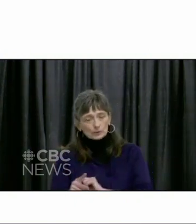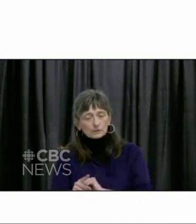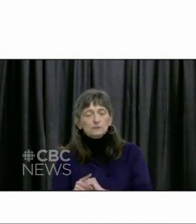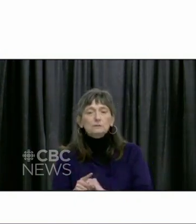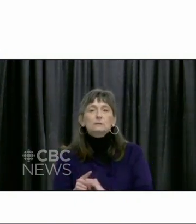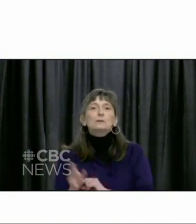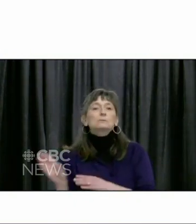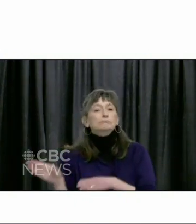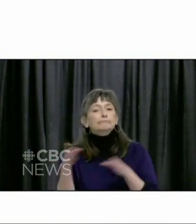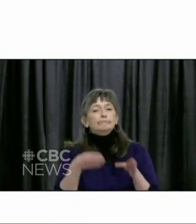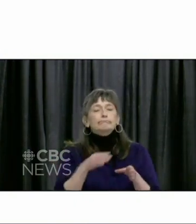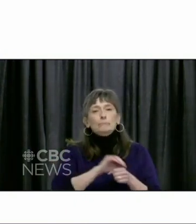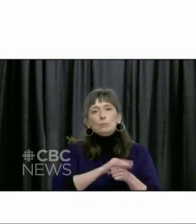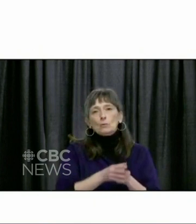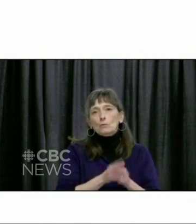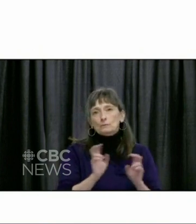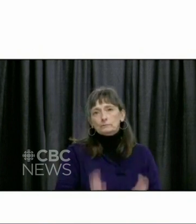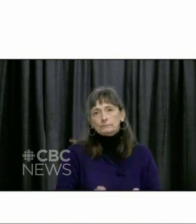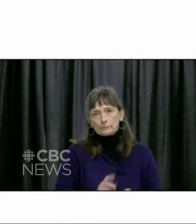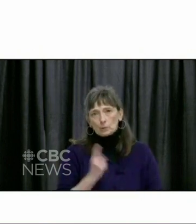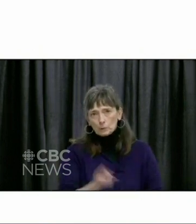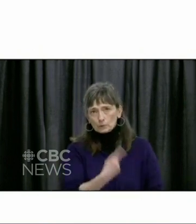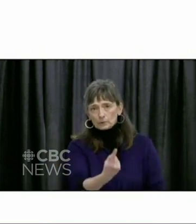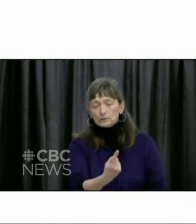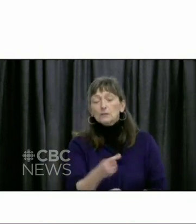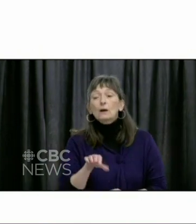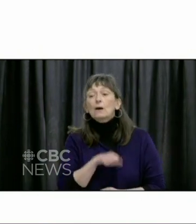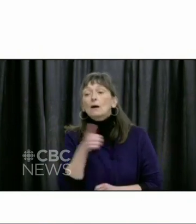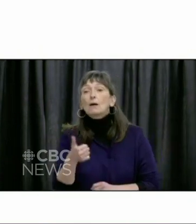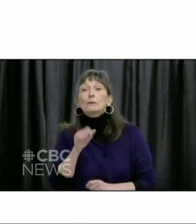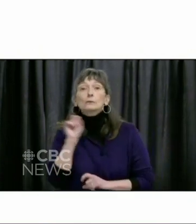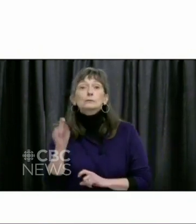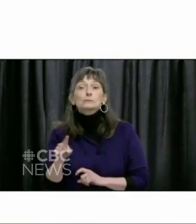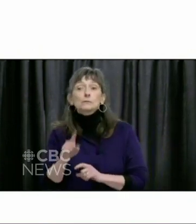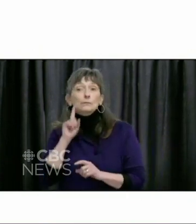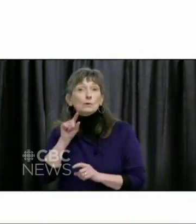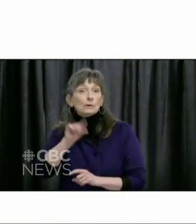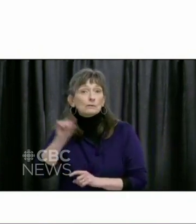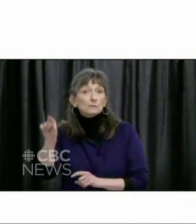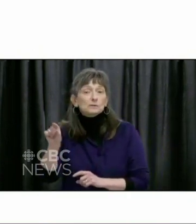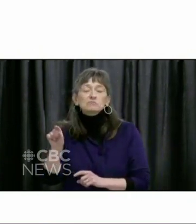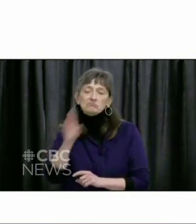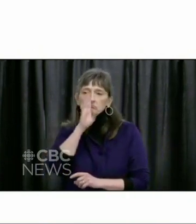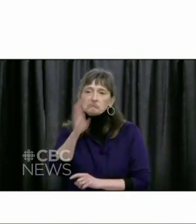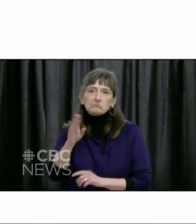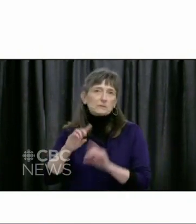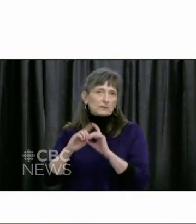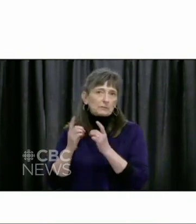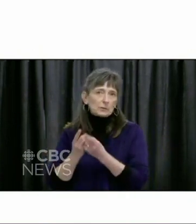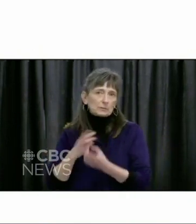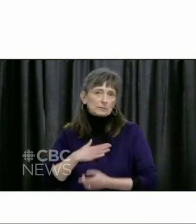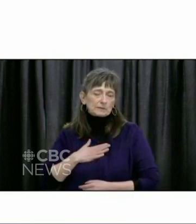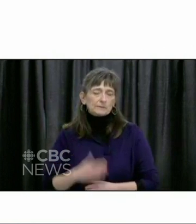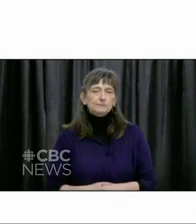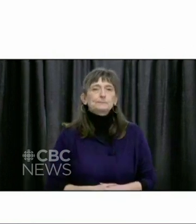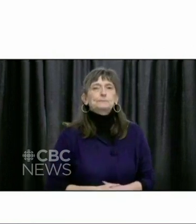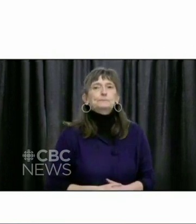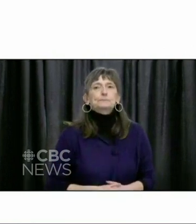to address COVID-19 issues. All other government-related issues should be directed to the appropriate department or agency for